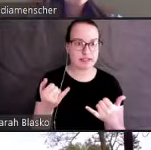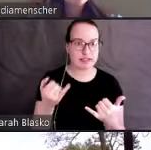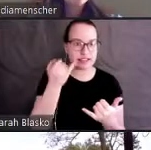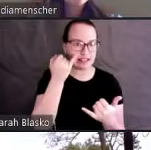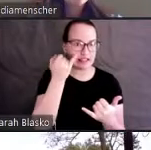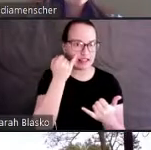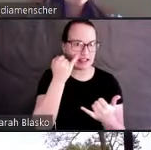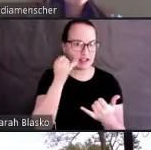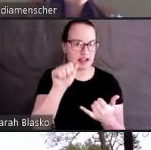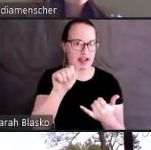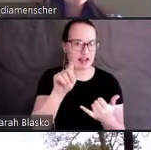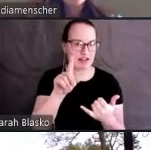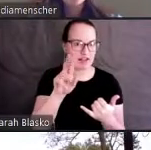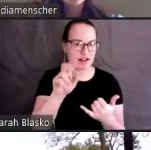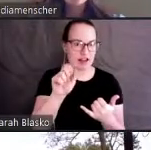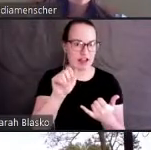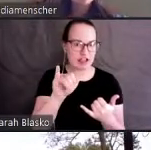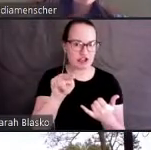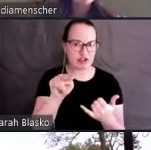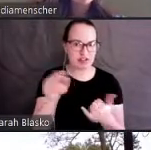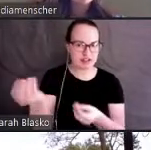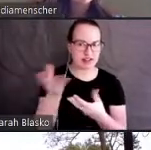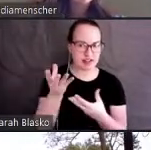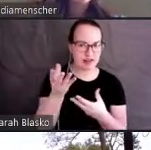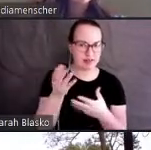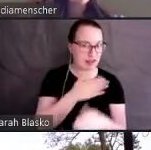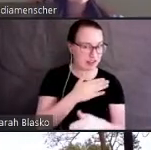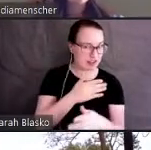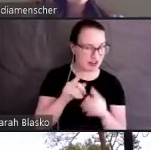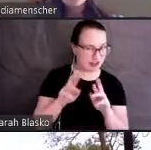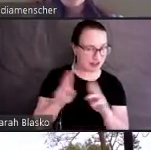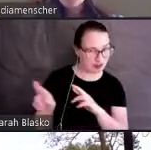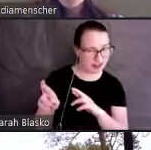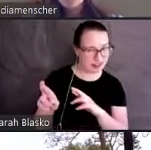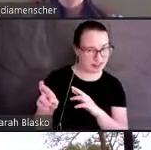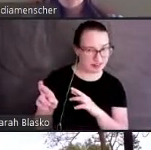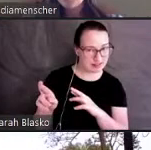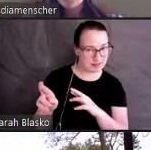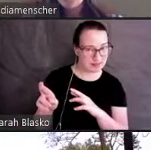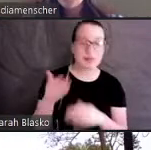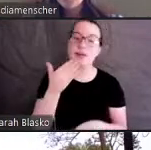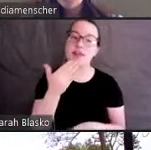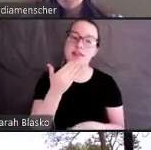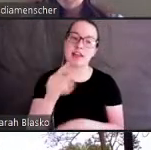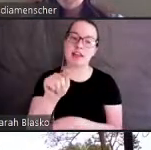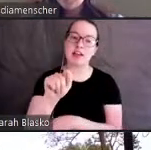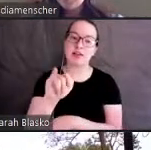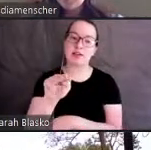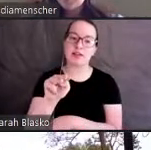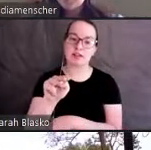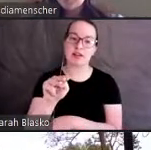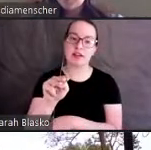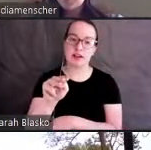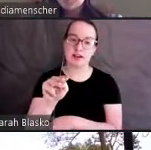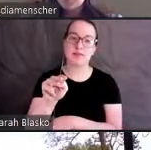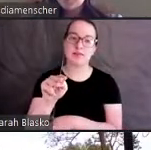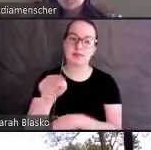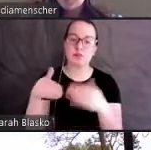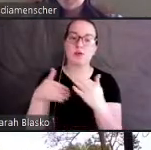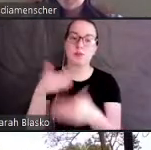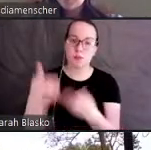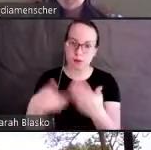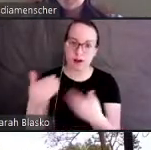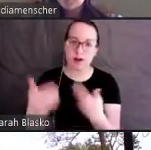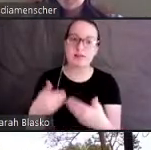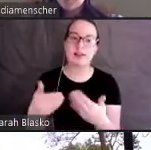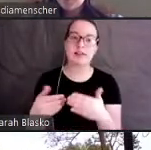next 2 seconds to let me know that the songs are ready. But Tim, thank you so much for walking us through that. I'm